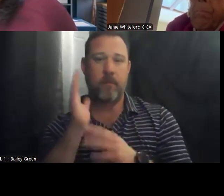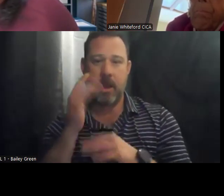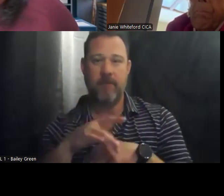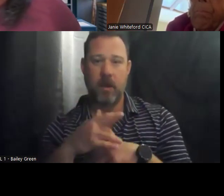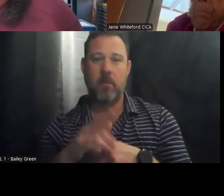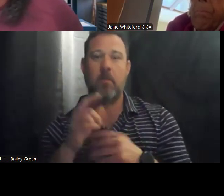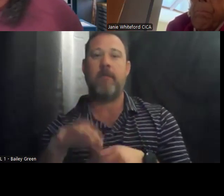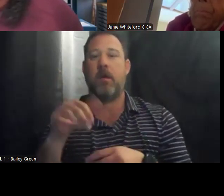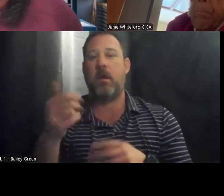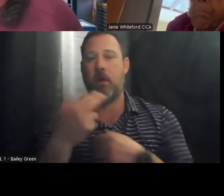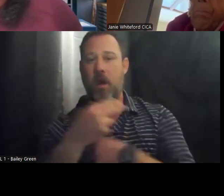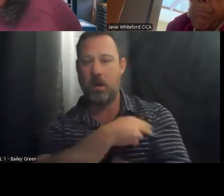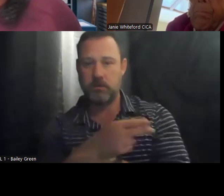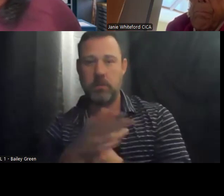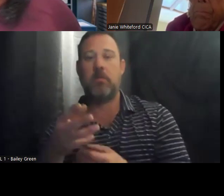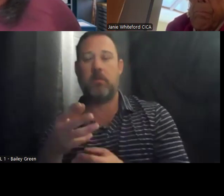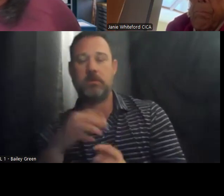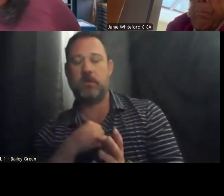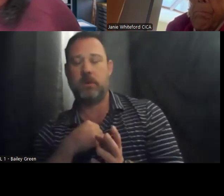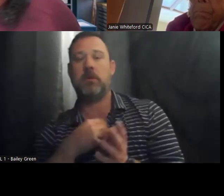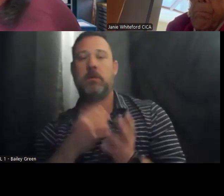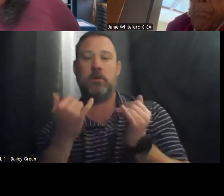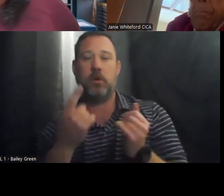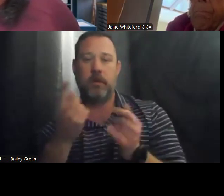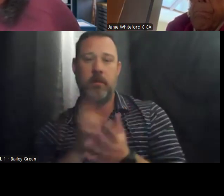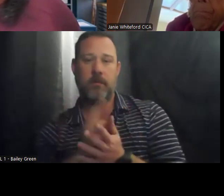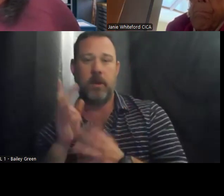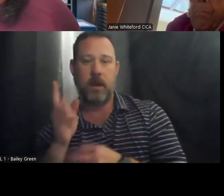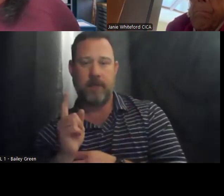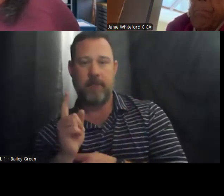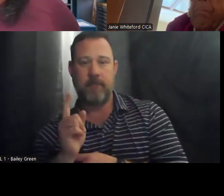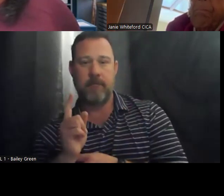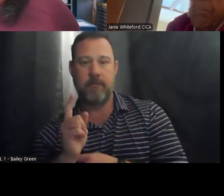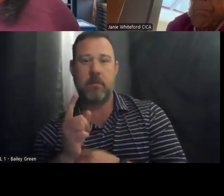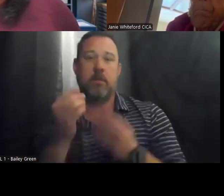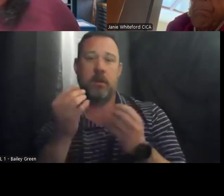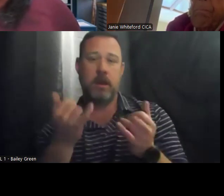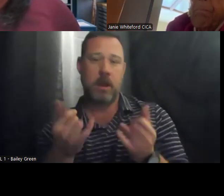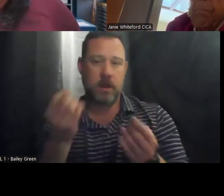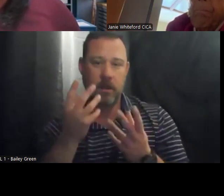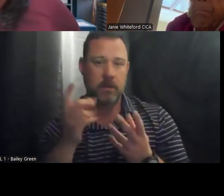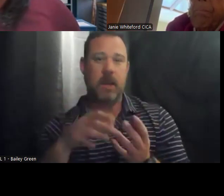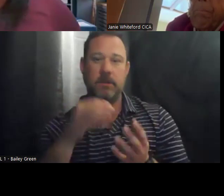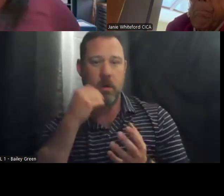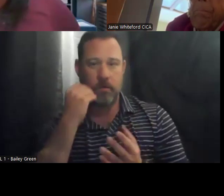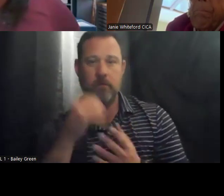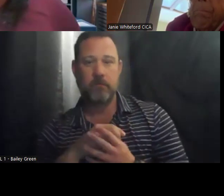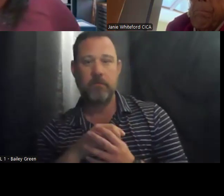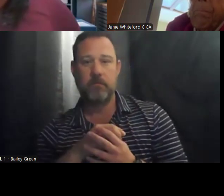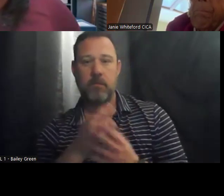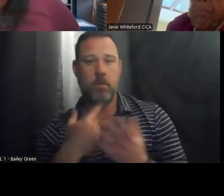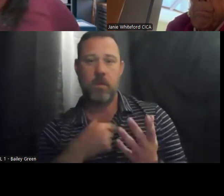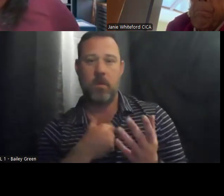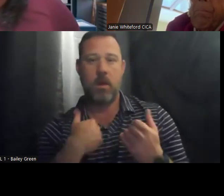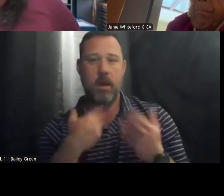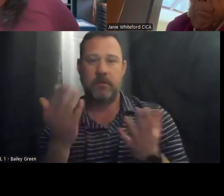sister hospital that took him. Currently has been there for a week and a half, and they're now telling us he has to go home. We're saying we don't